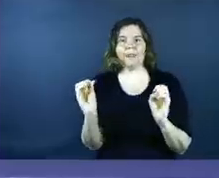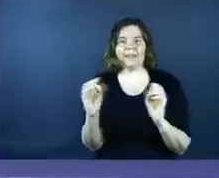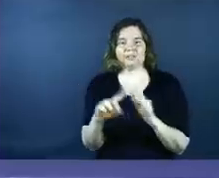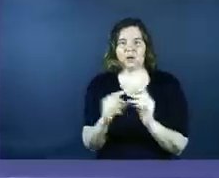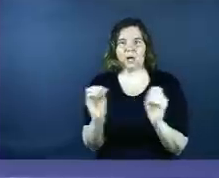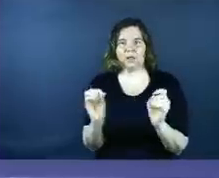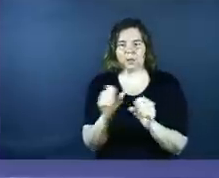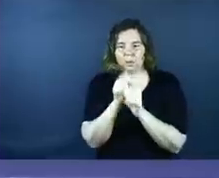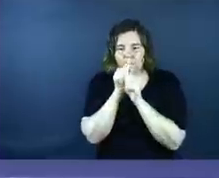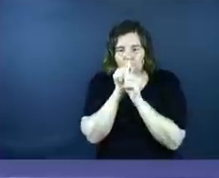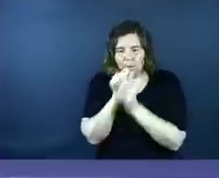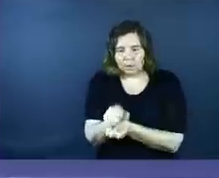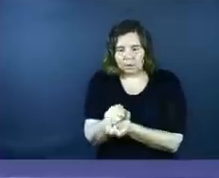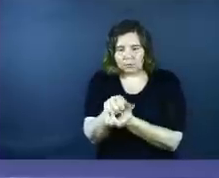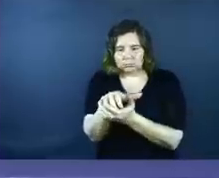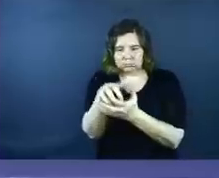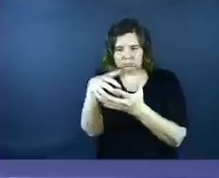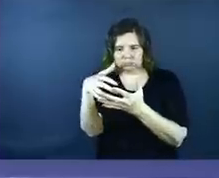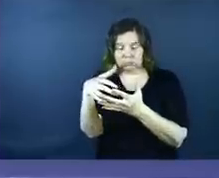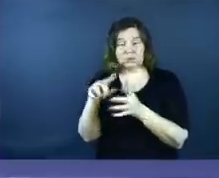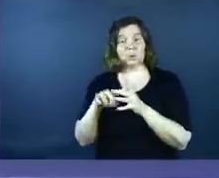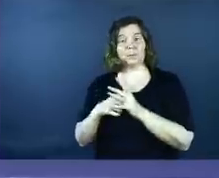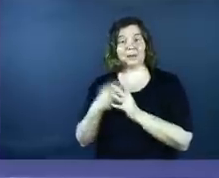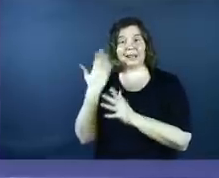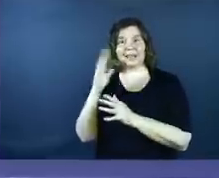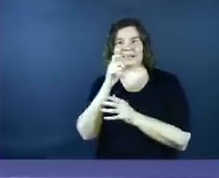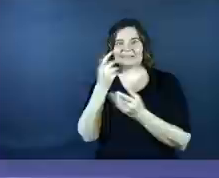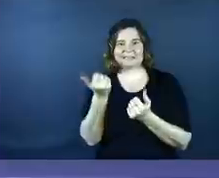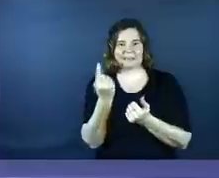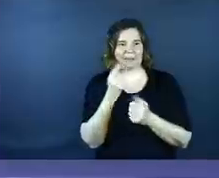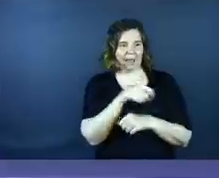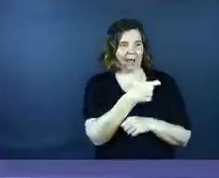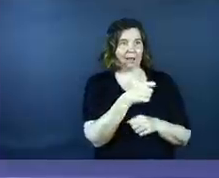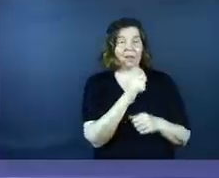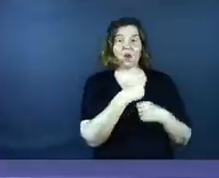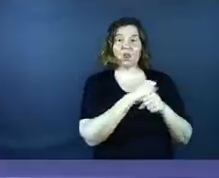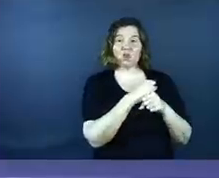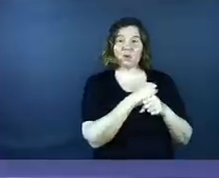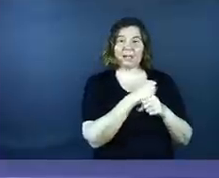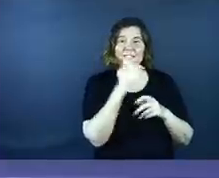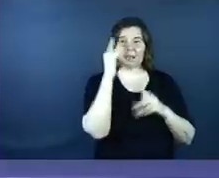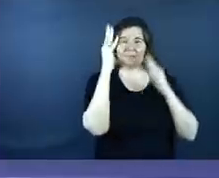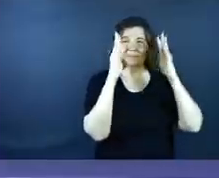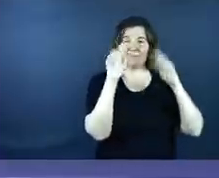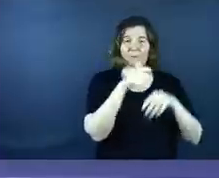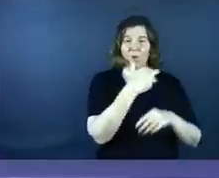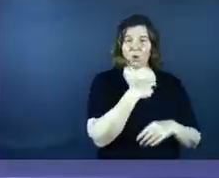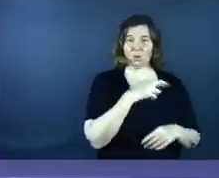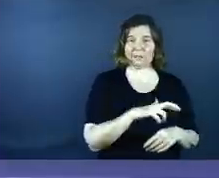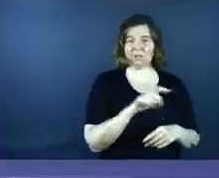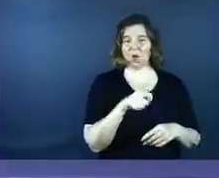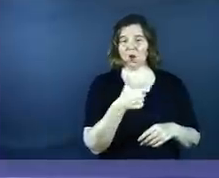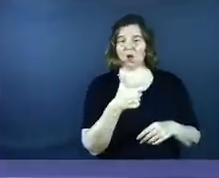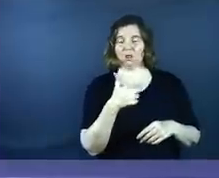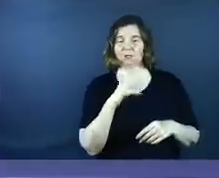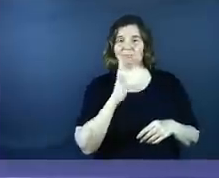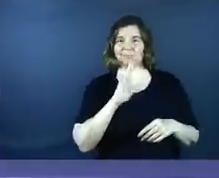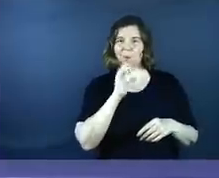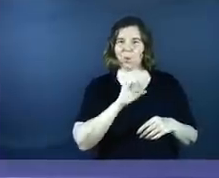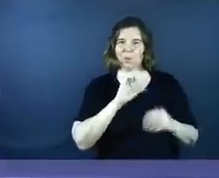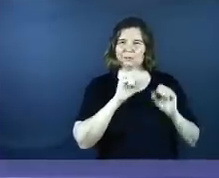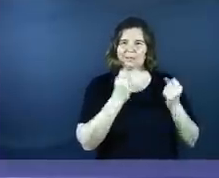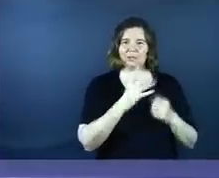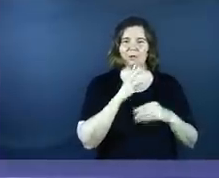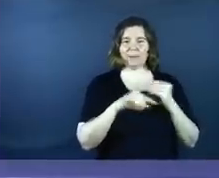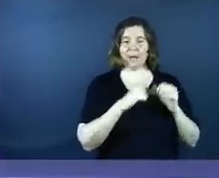power. In the beginning, God. He didn't take anything else, like so many other creation myths from other religions and other ancient societies have